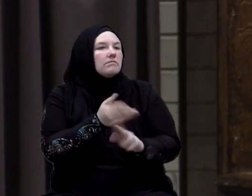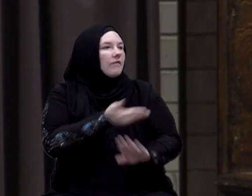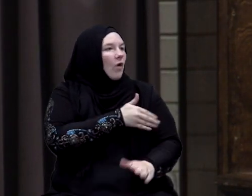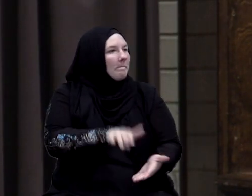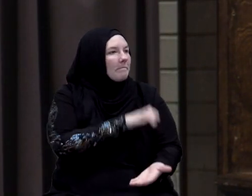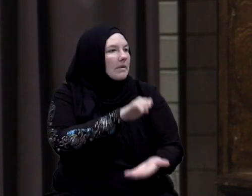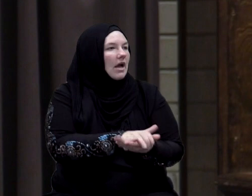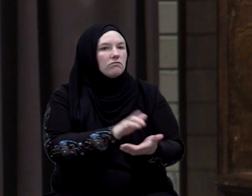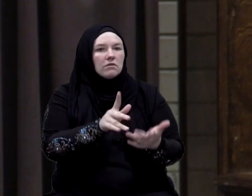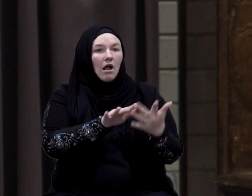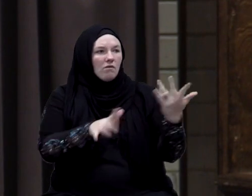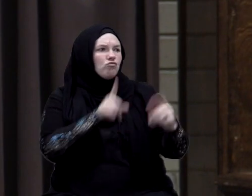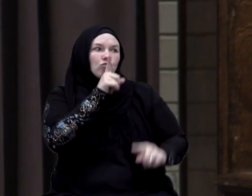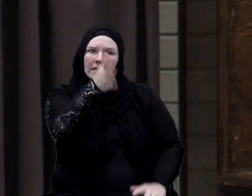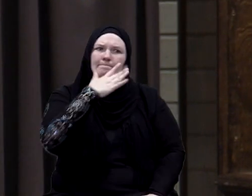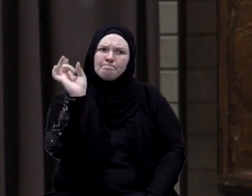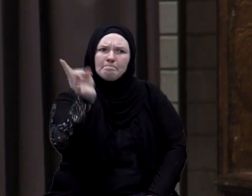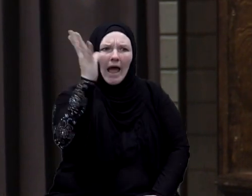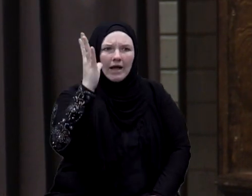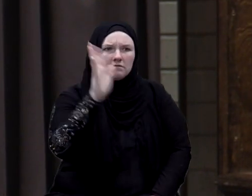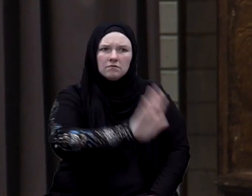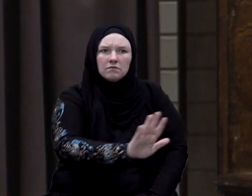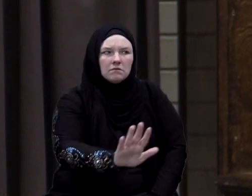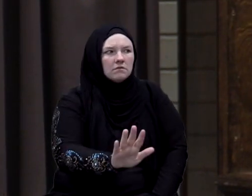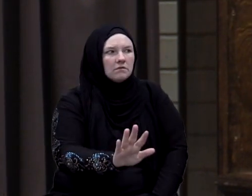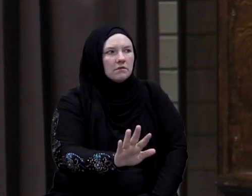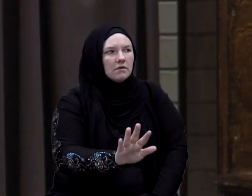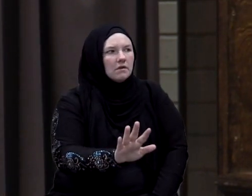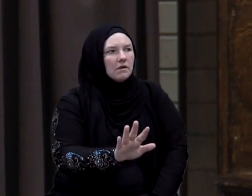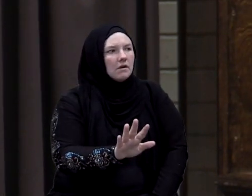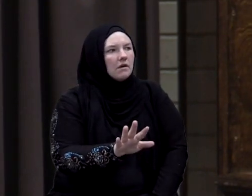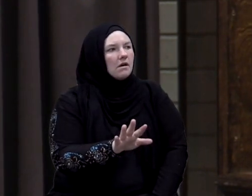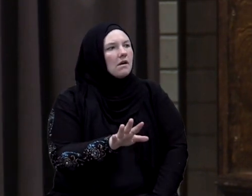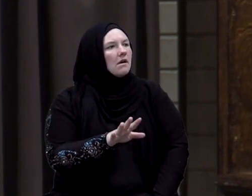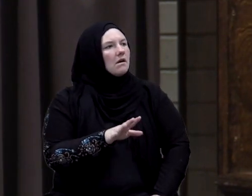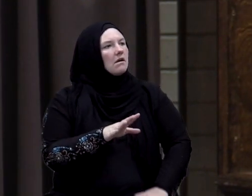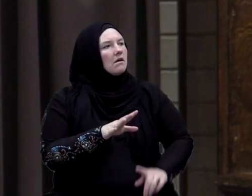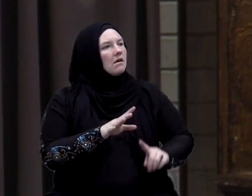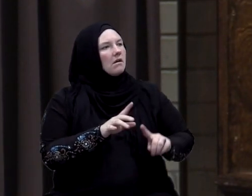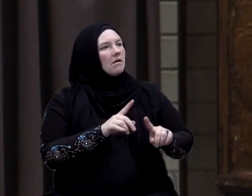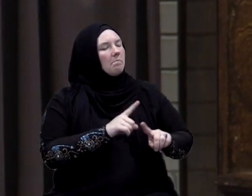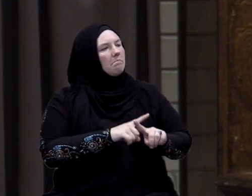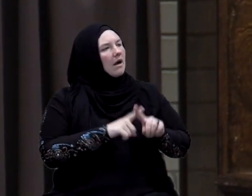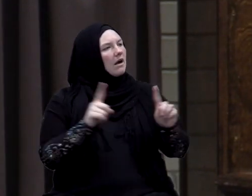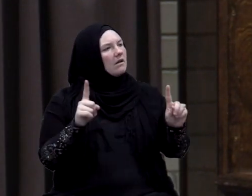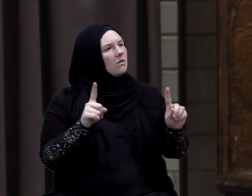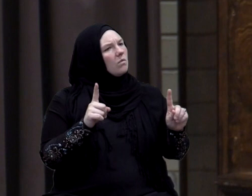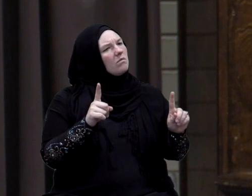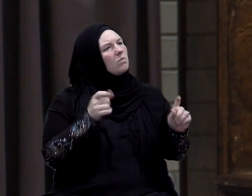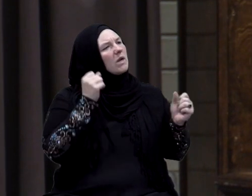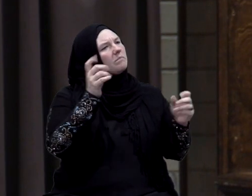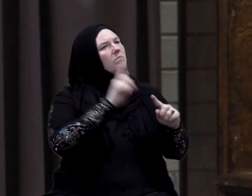bad. But we do not get offended much by shirk.